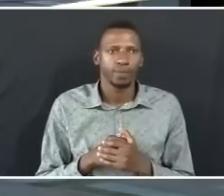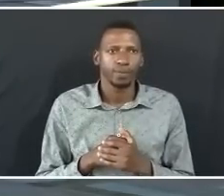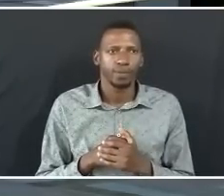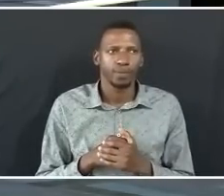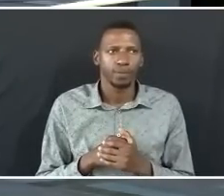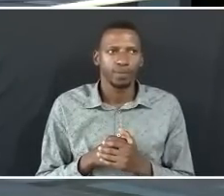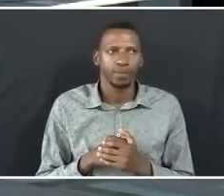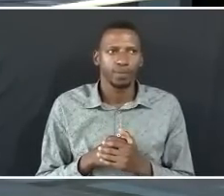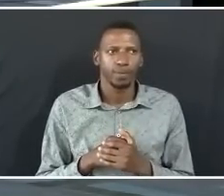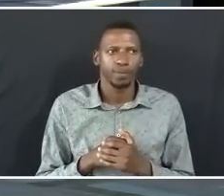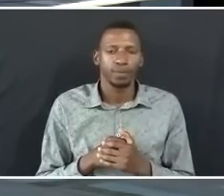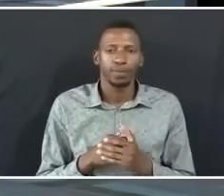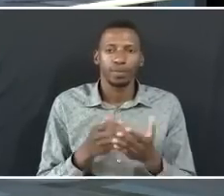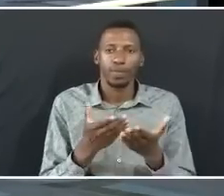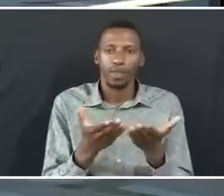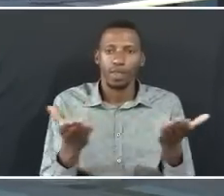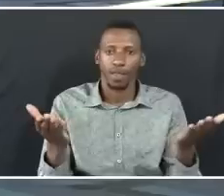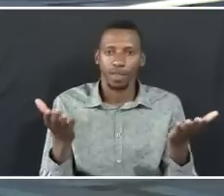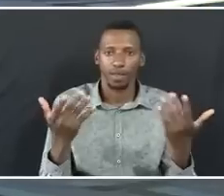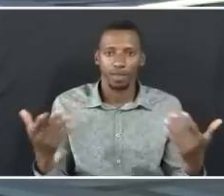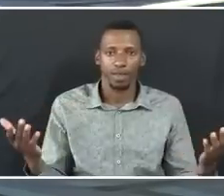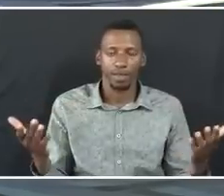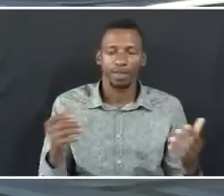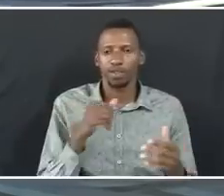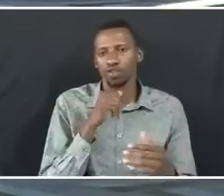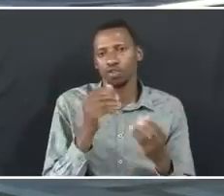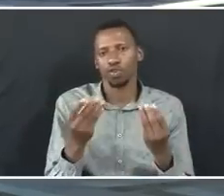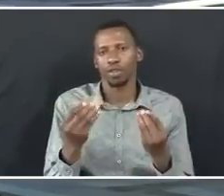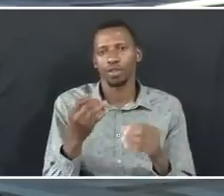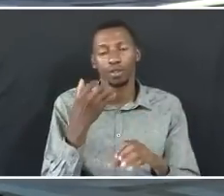These things are not easy, they are hard.